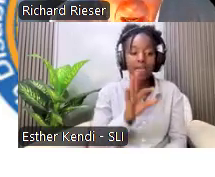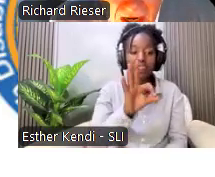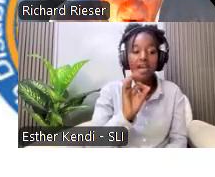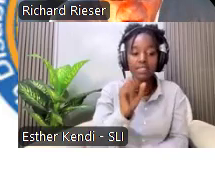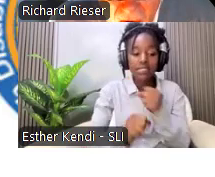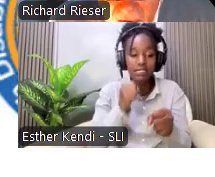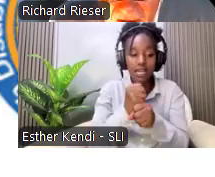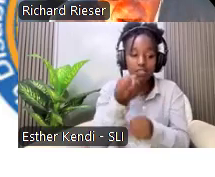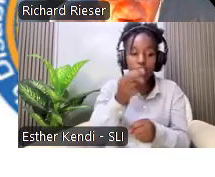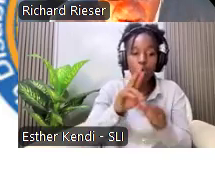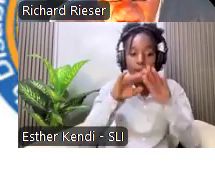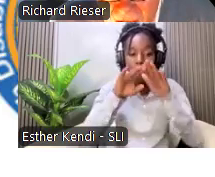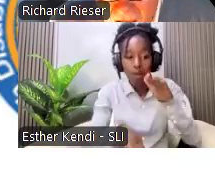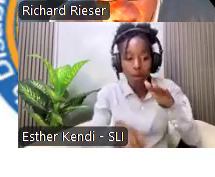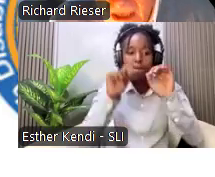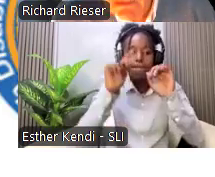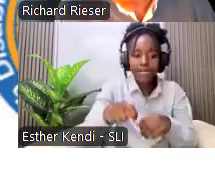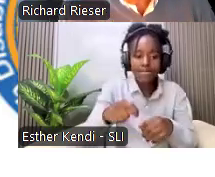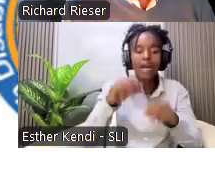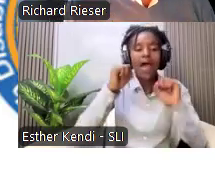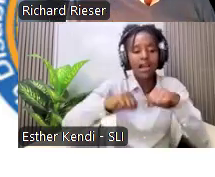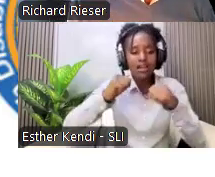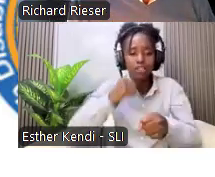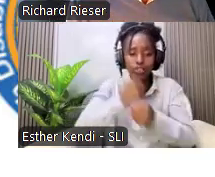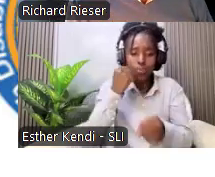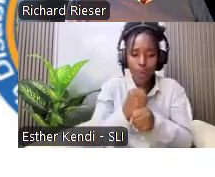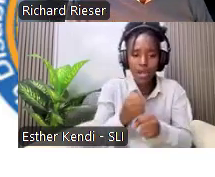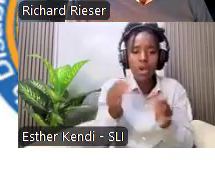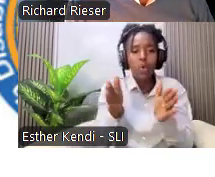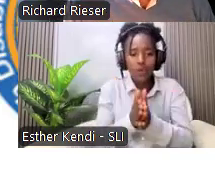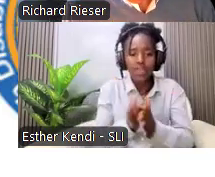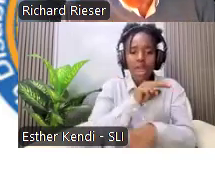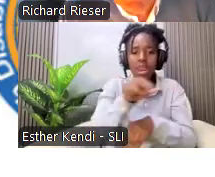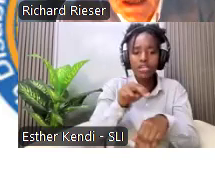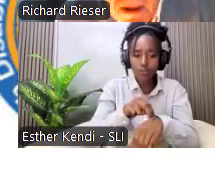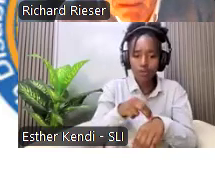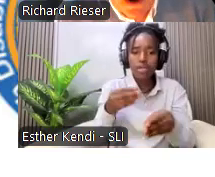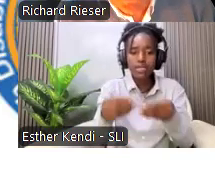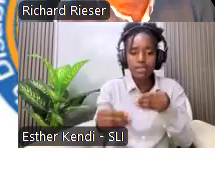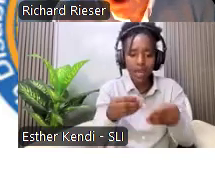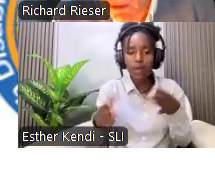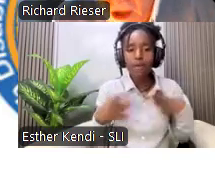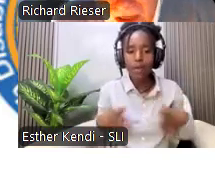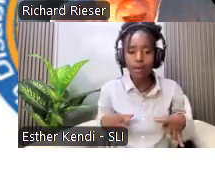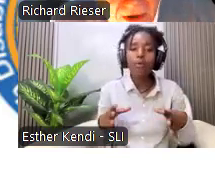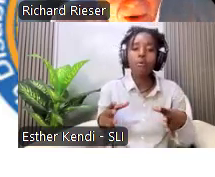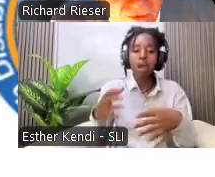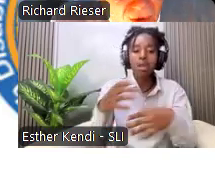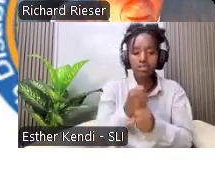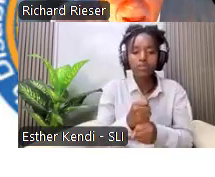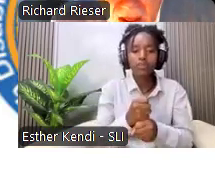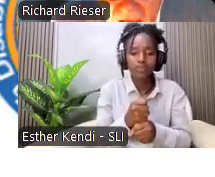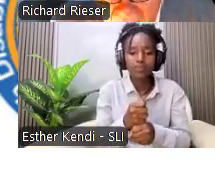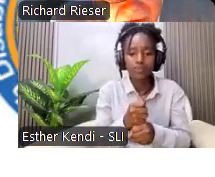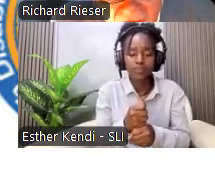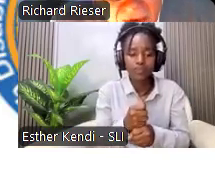work in your local or national disabled people's organizations. The query has come up, is being part of the Commonwealth Disabled Youth